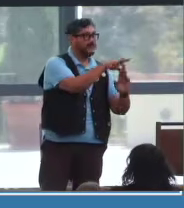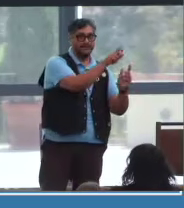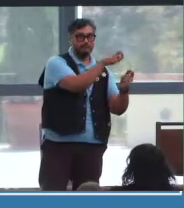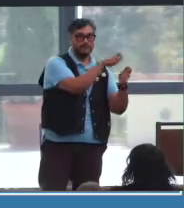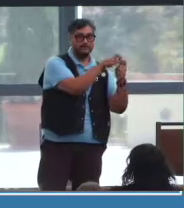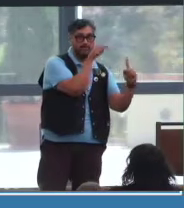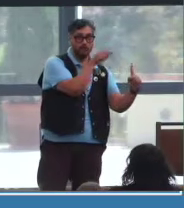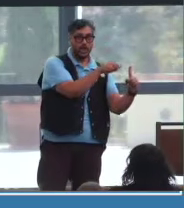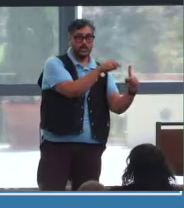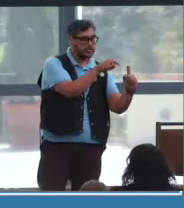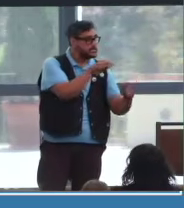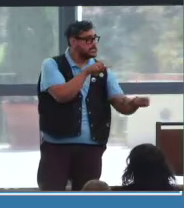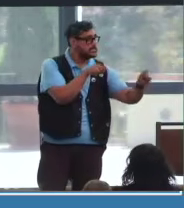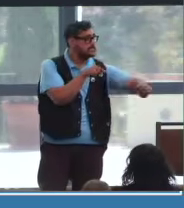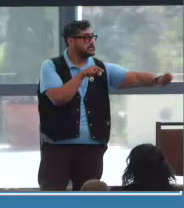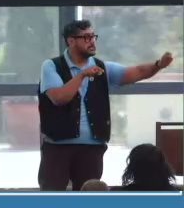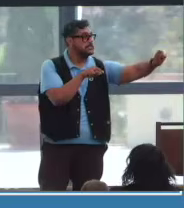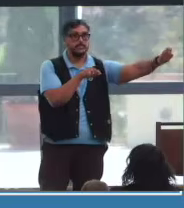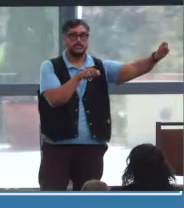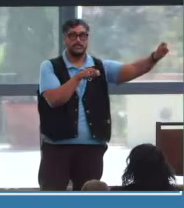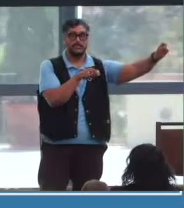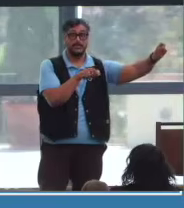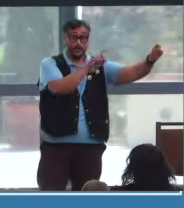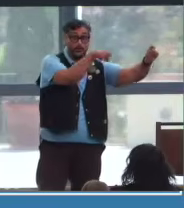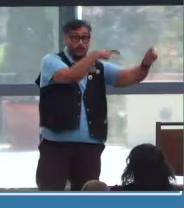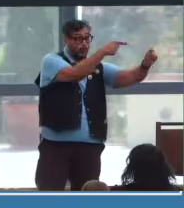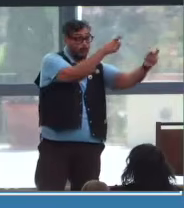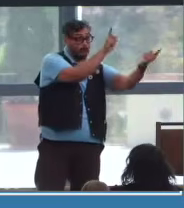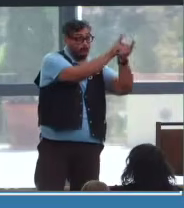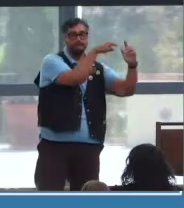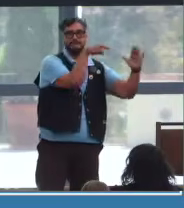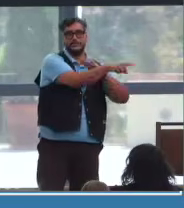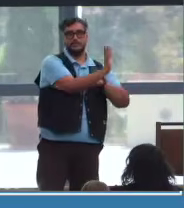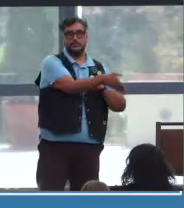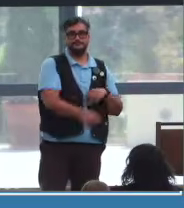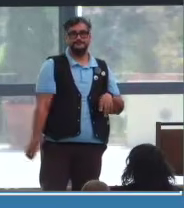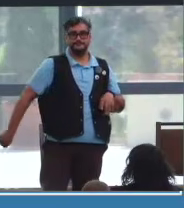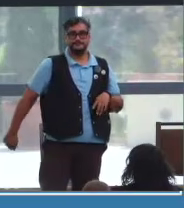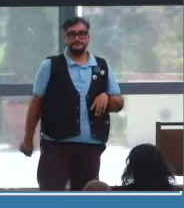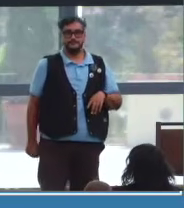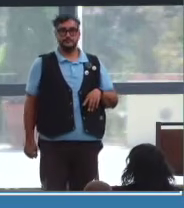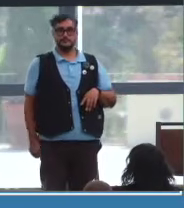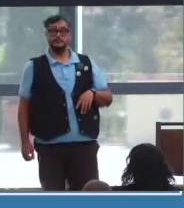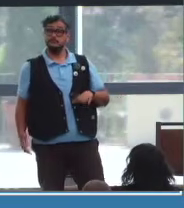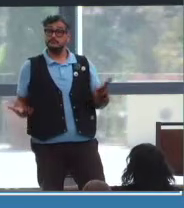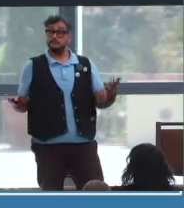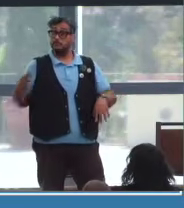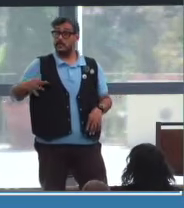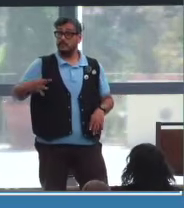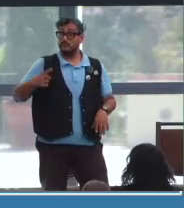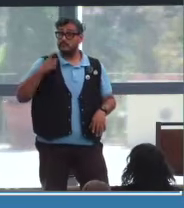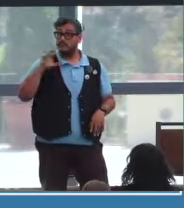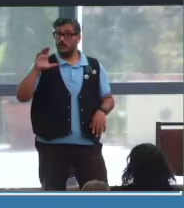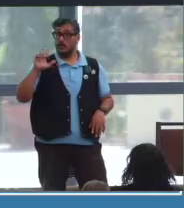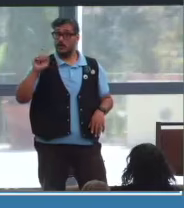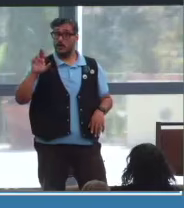specifically, and then the T cell, once it makes contact with that target, kills the cell. One of the benefits of CAR T